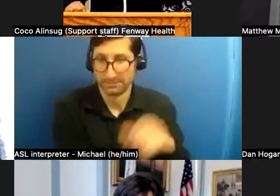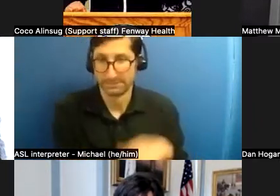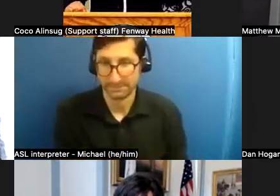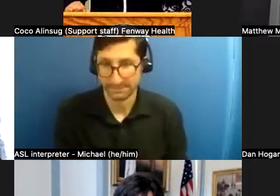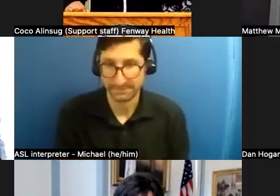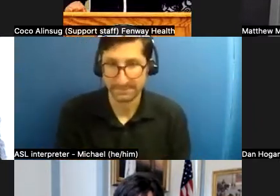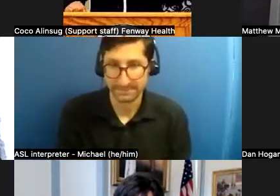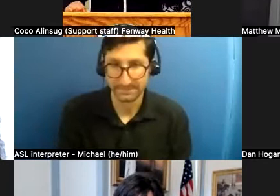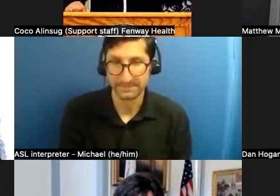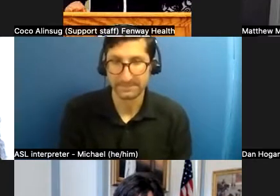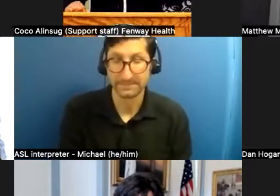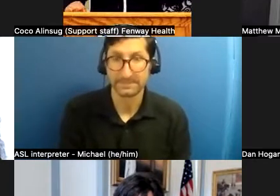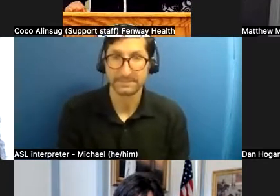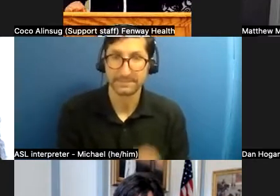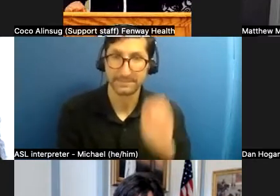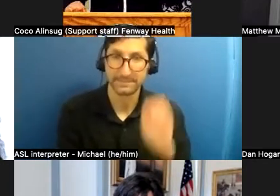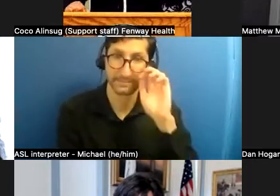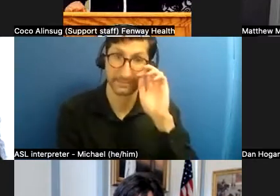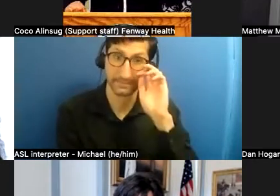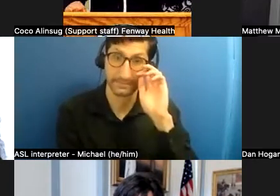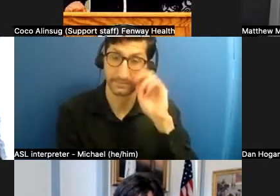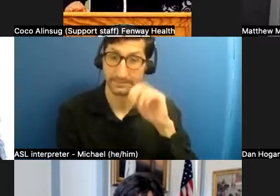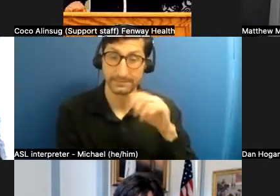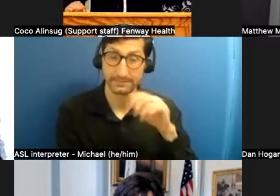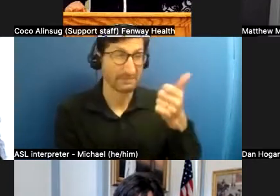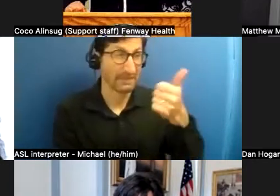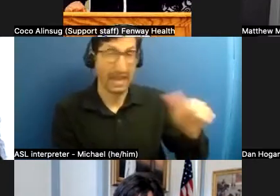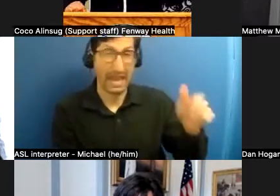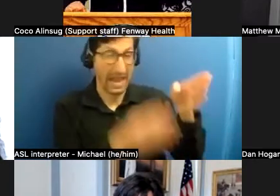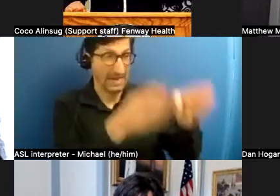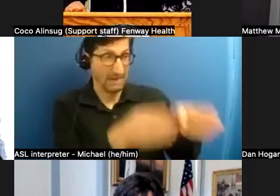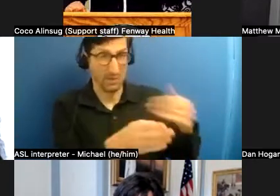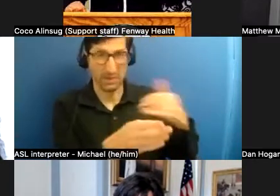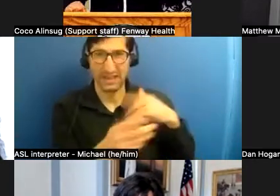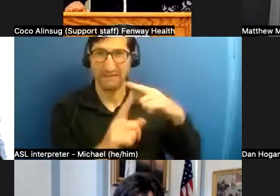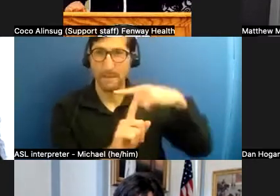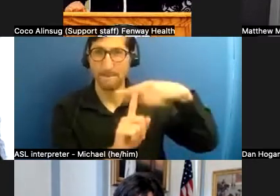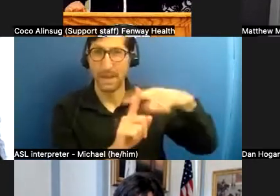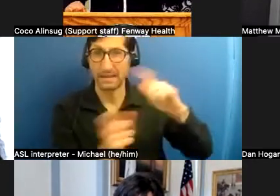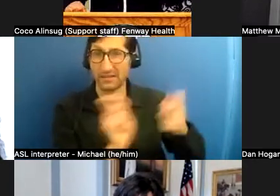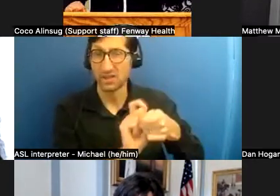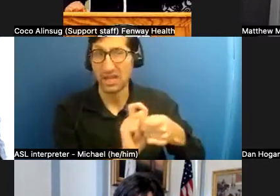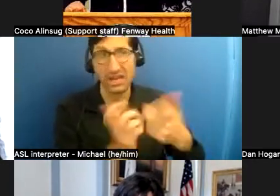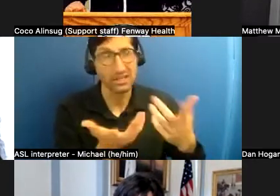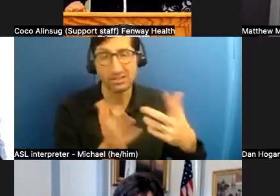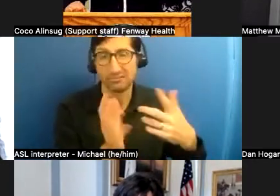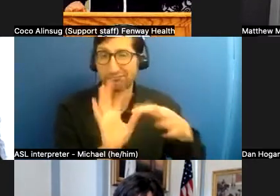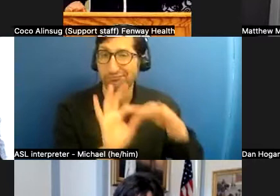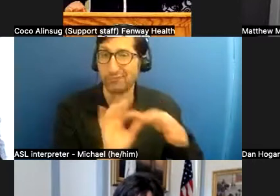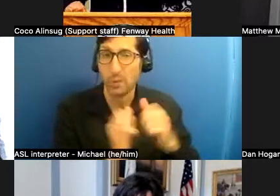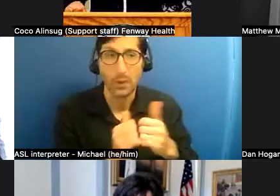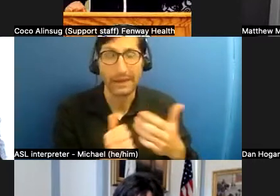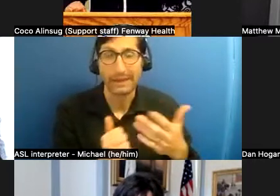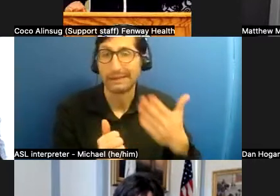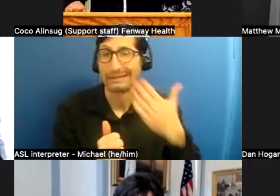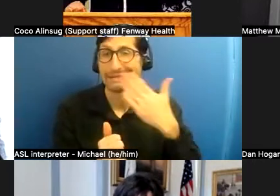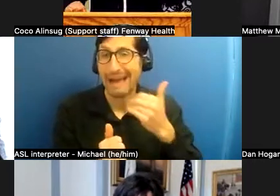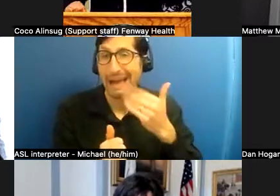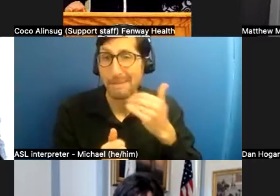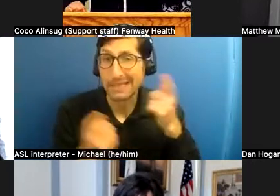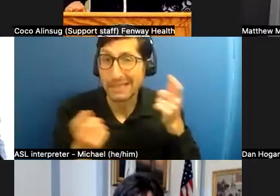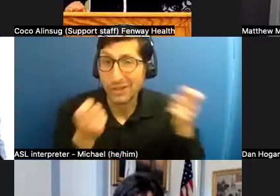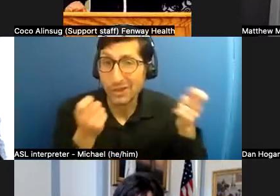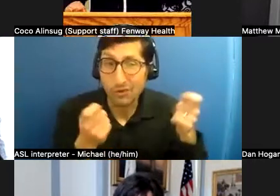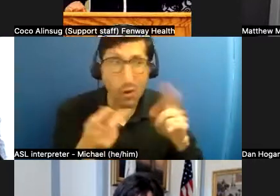achieving positive change in all of our lives, whether it is with type 2 diabetes control or with someone who's